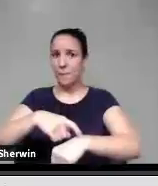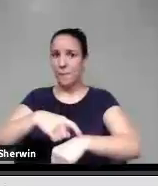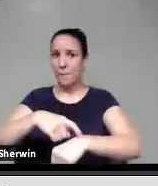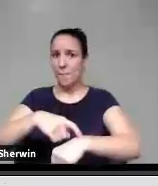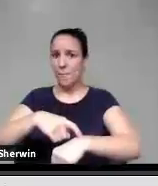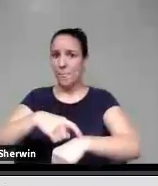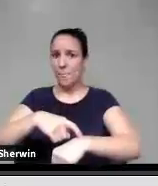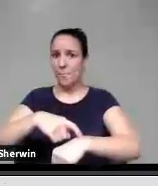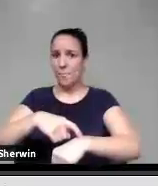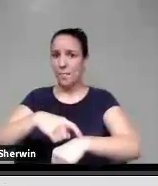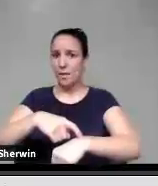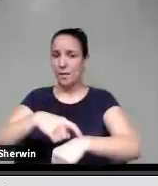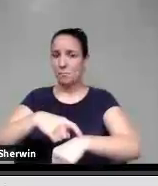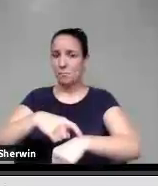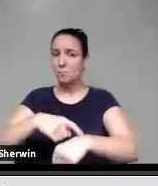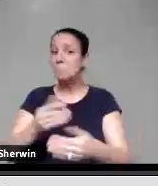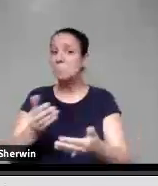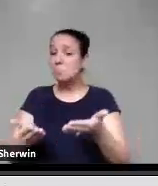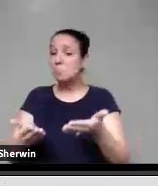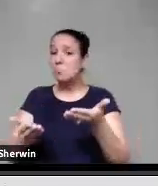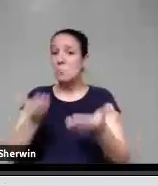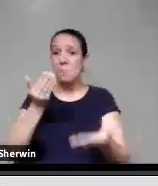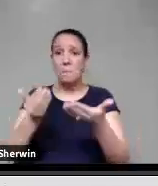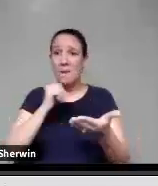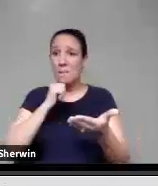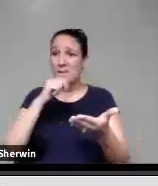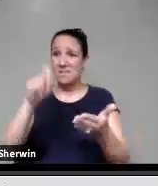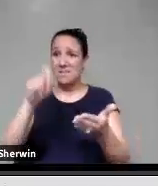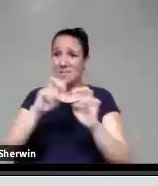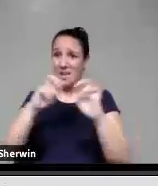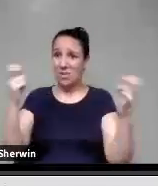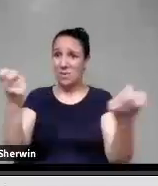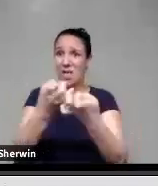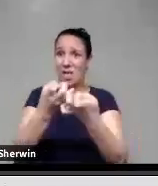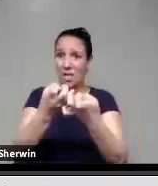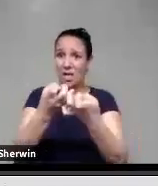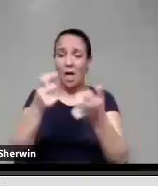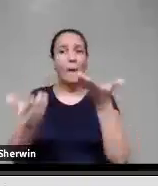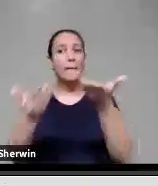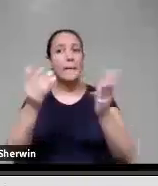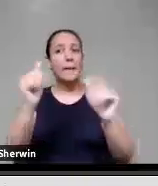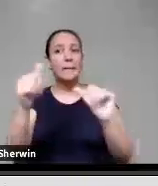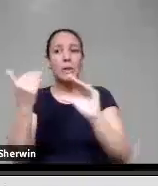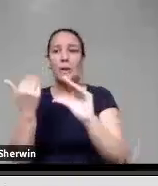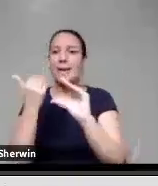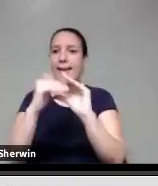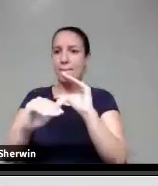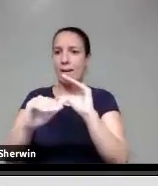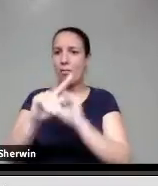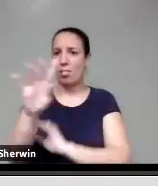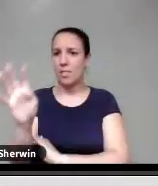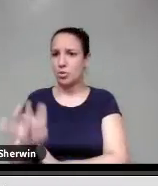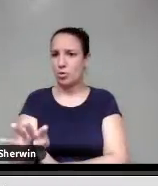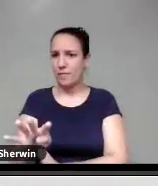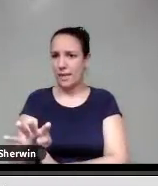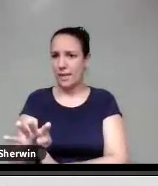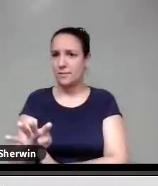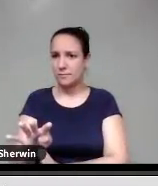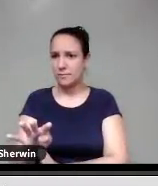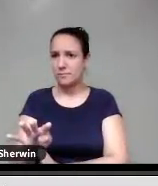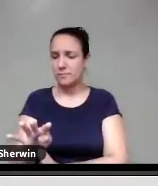just a focus group that you've chosen, and they've allowed you to email them the survey that you've created. And then you